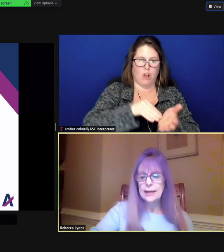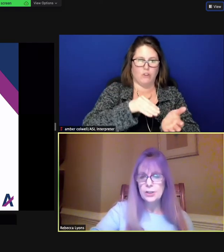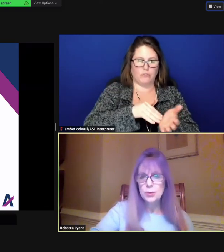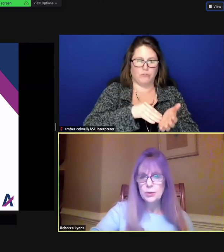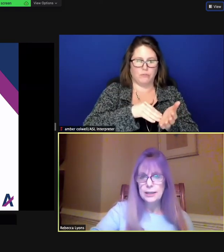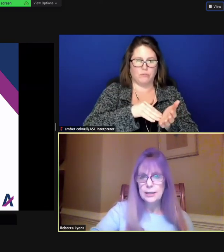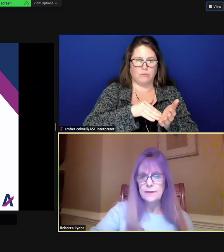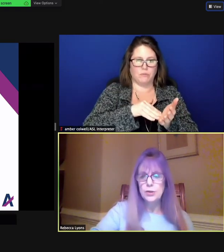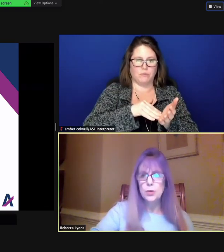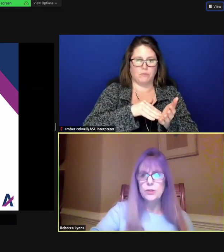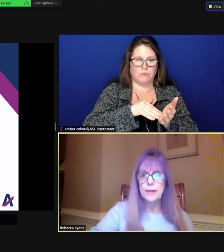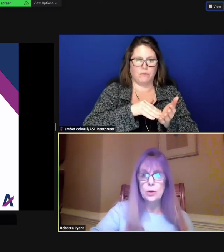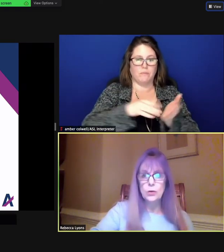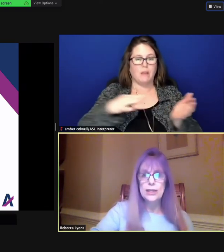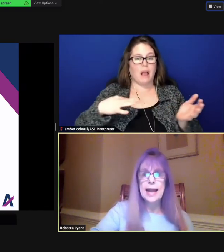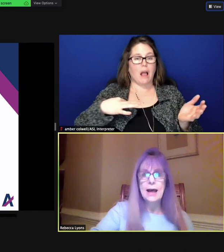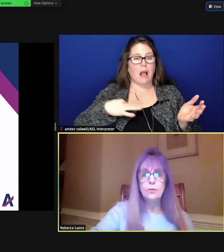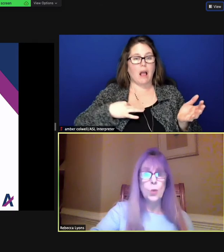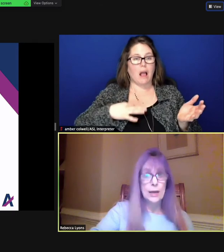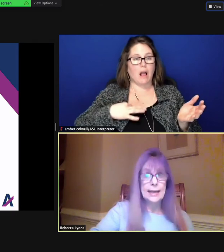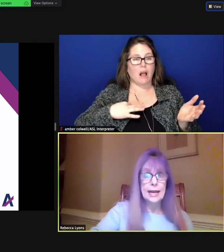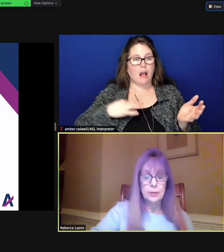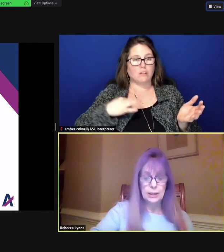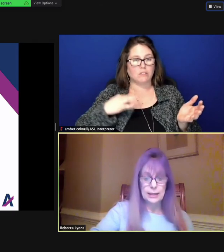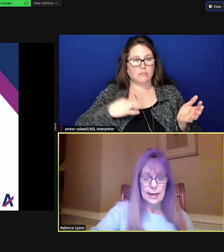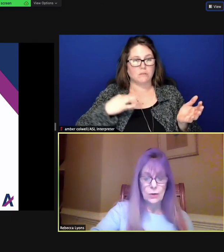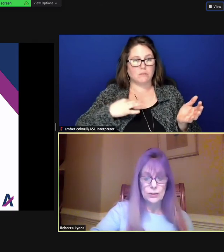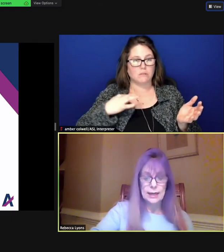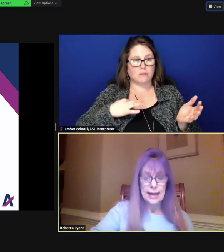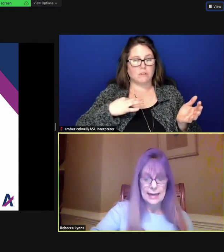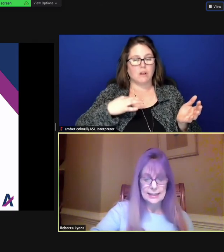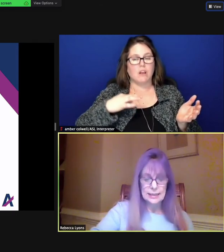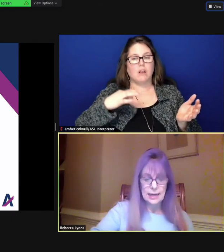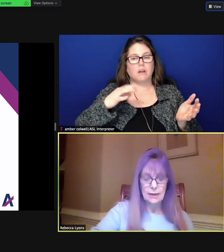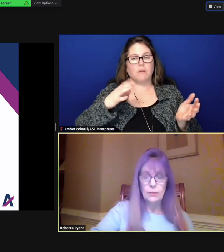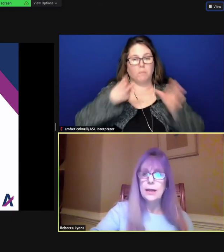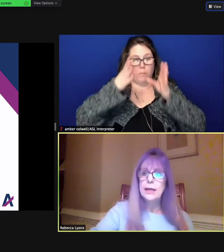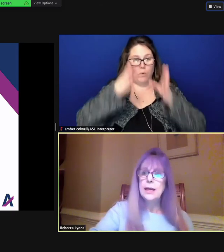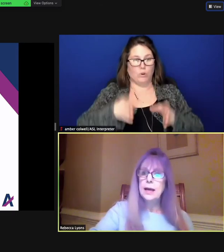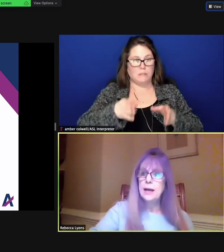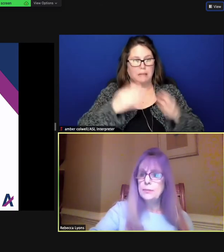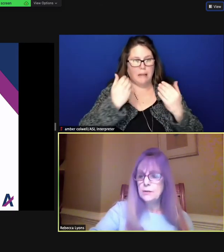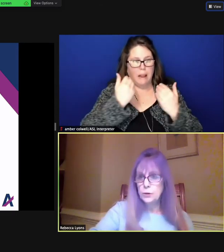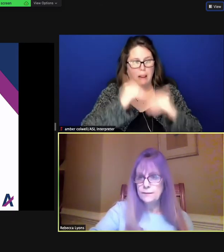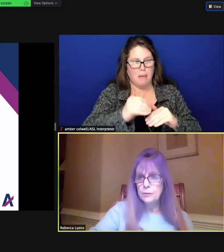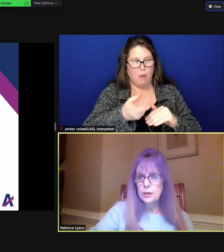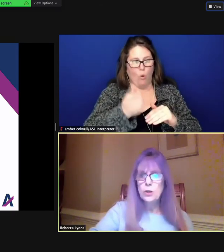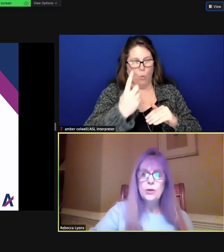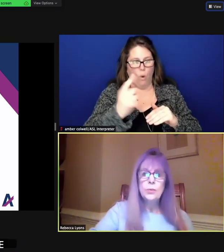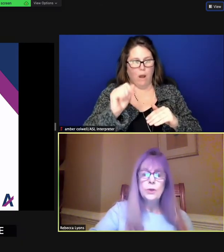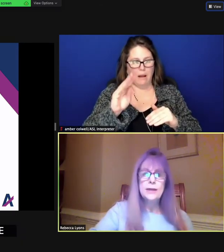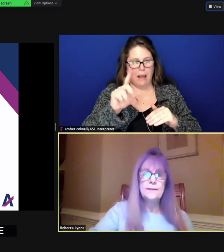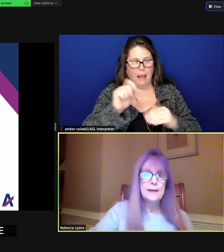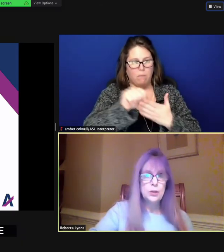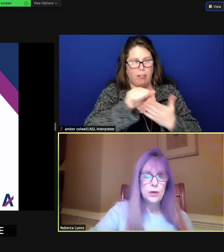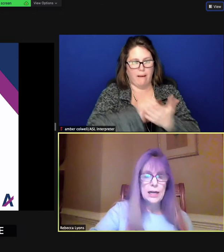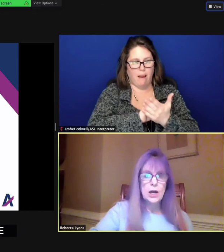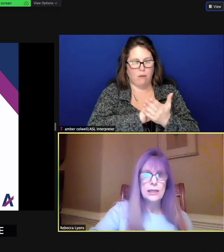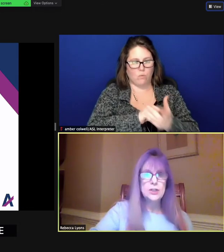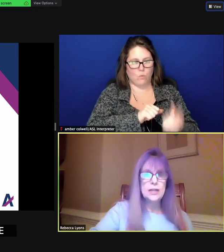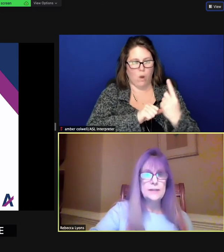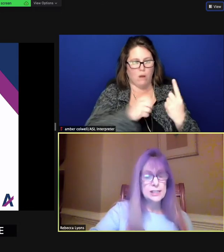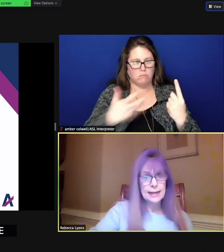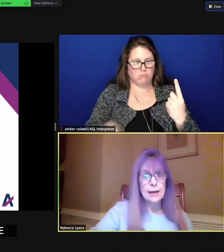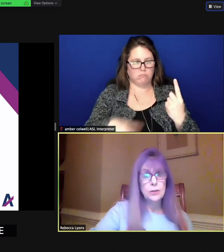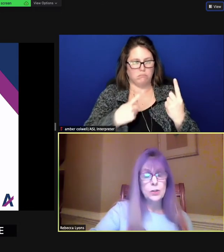that eligible individuals may only have one ABLE account at a time. If you're familiar with the 529